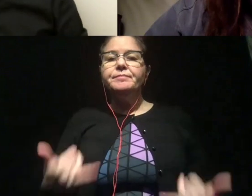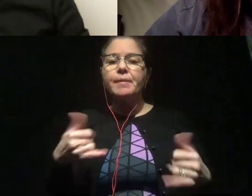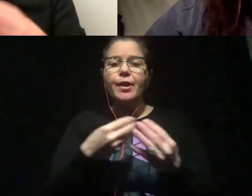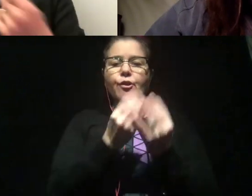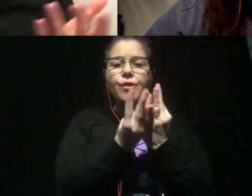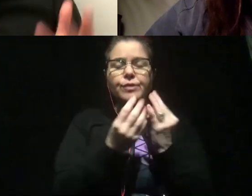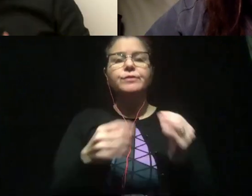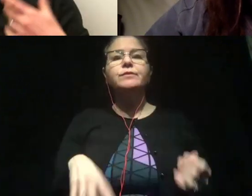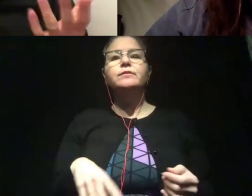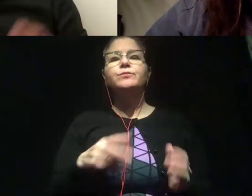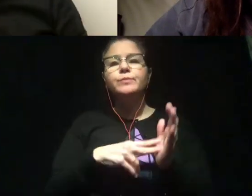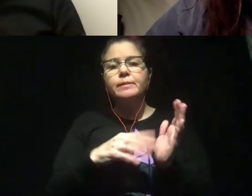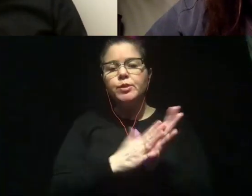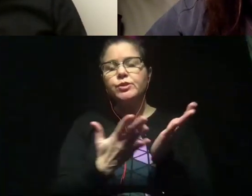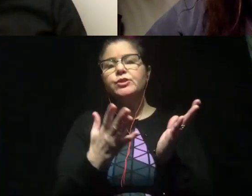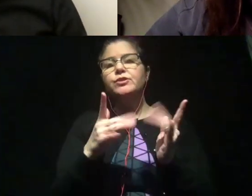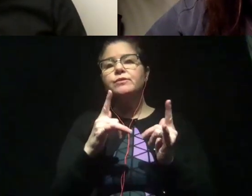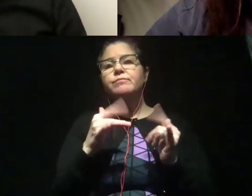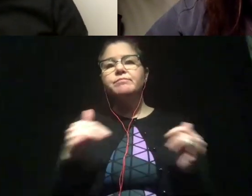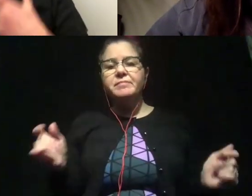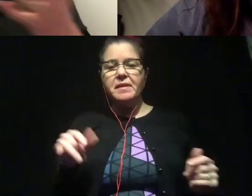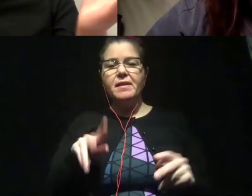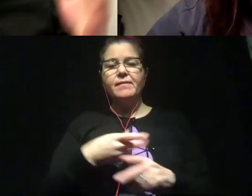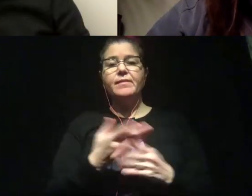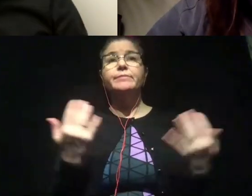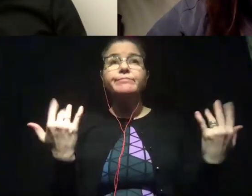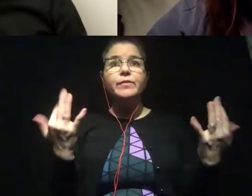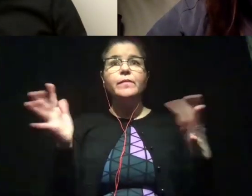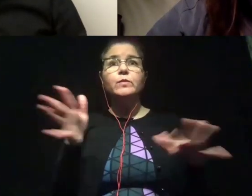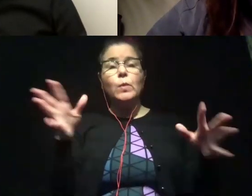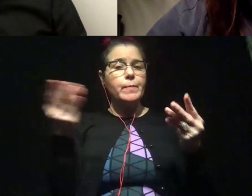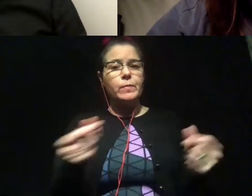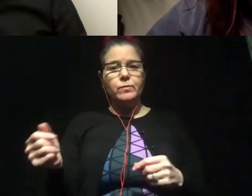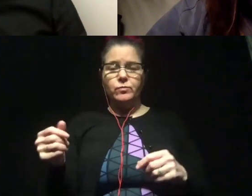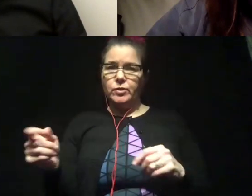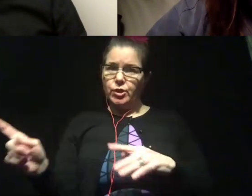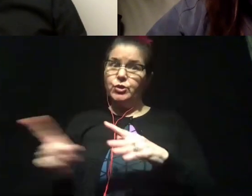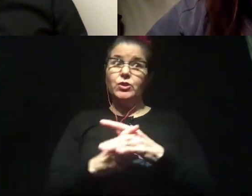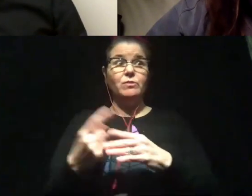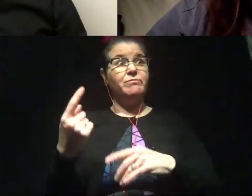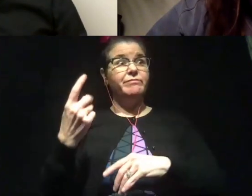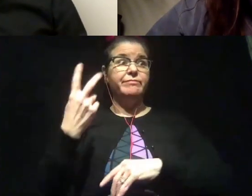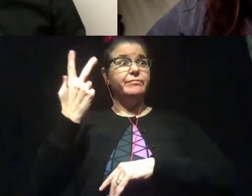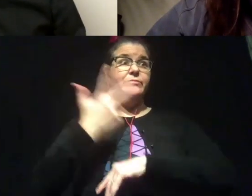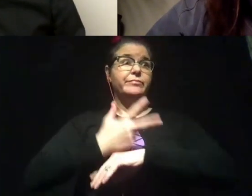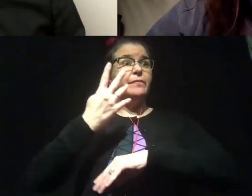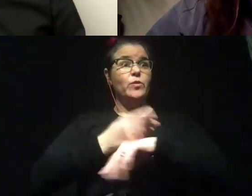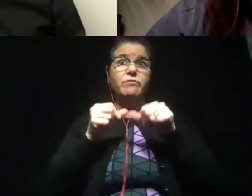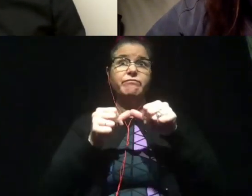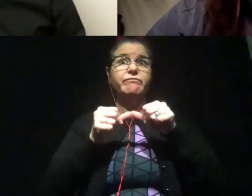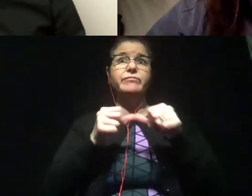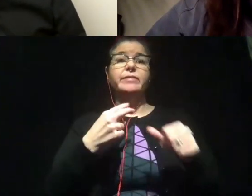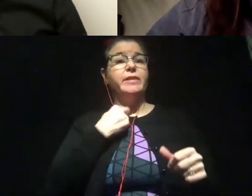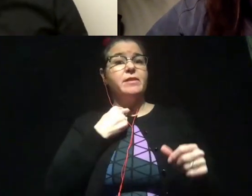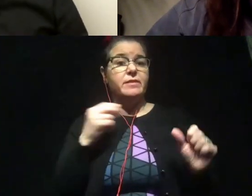and we'll read books and things like that, waiting for a storm to pass, because the storm can roll in and last for 3-4 days, and we'll just be stuck in the tents with